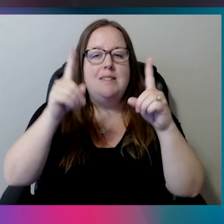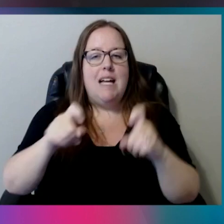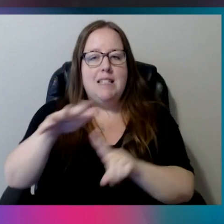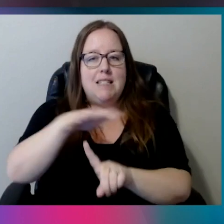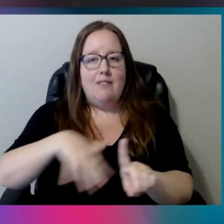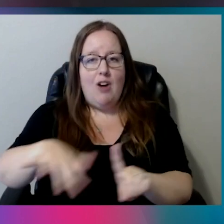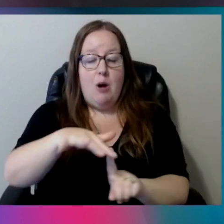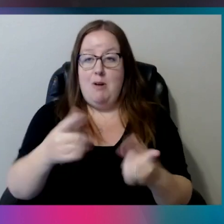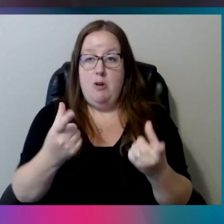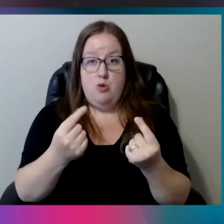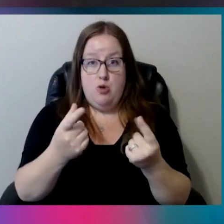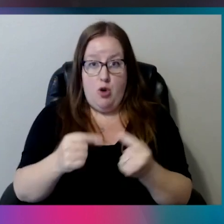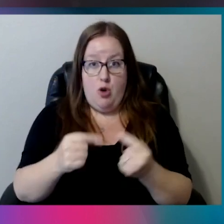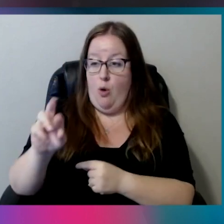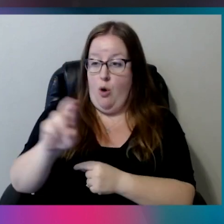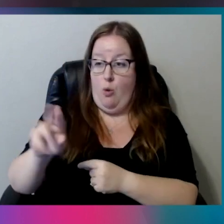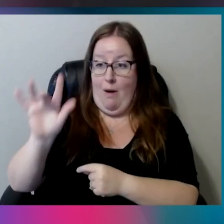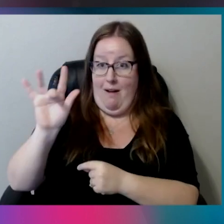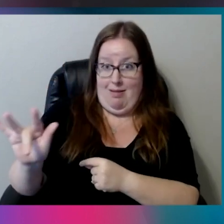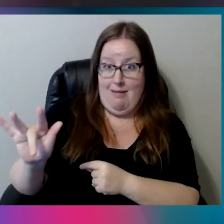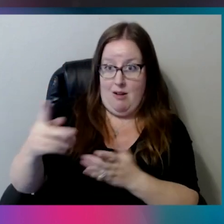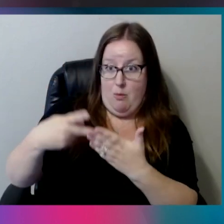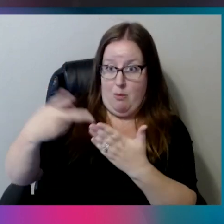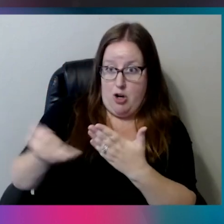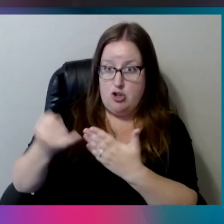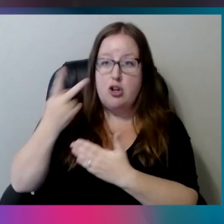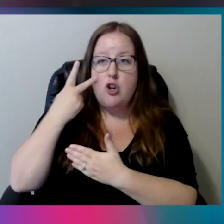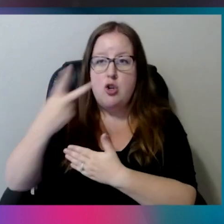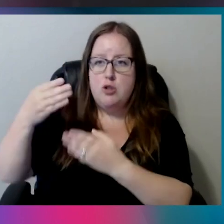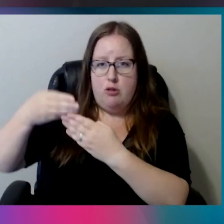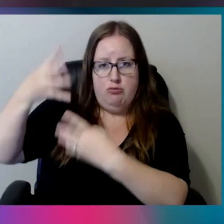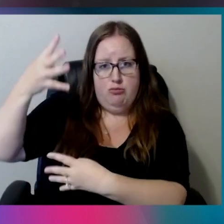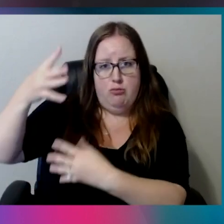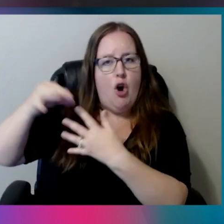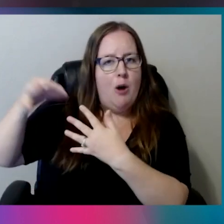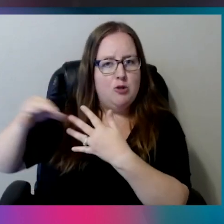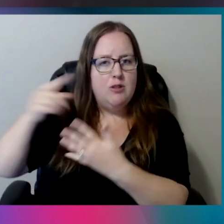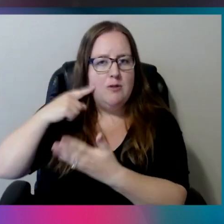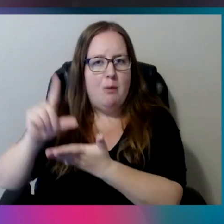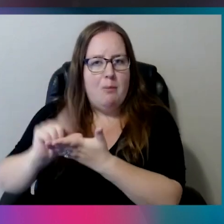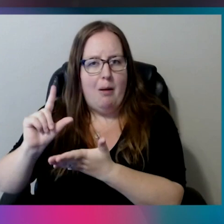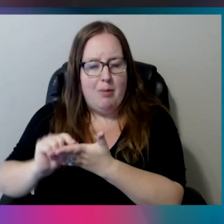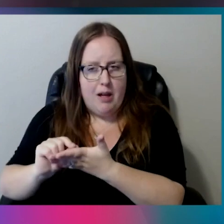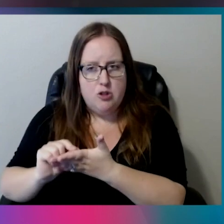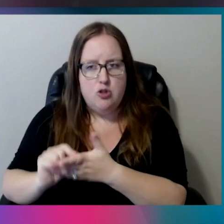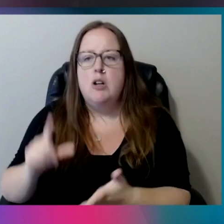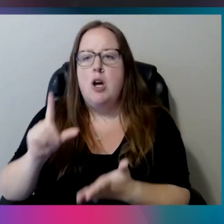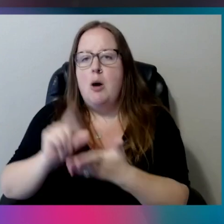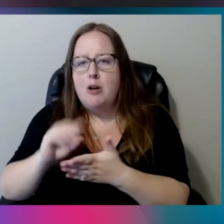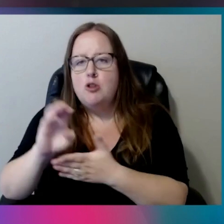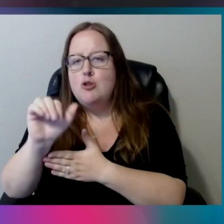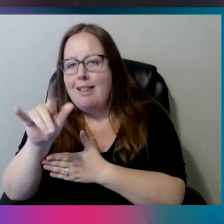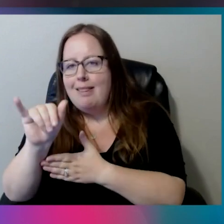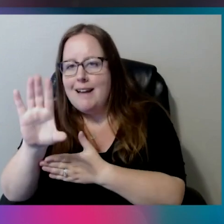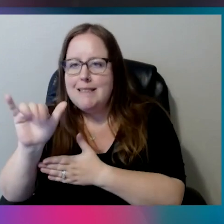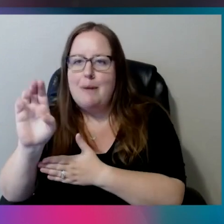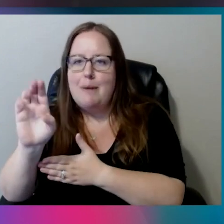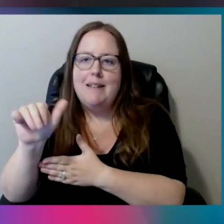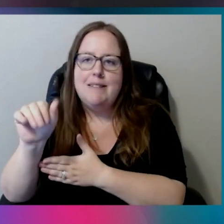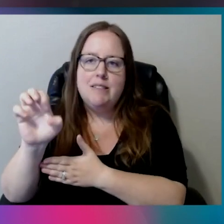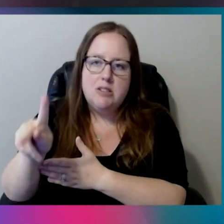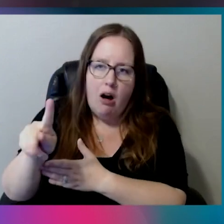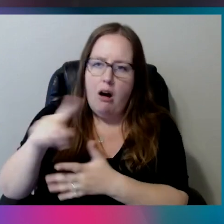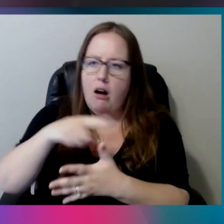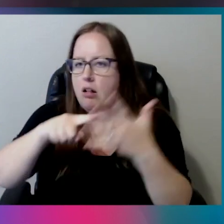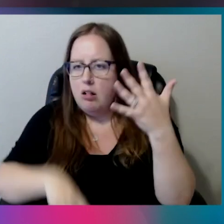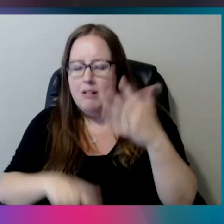is right-click on your project, and you'll see there's a couple of publish options down here. Publish container, publish to Elastic Beanstalk, our VM service. All this